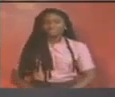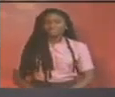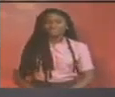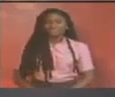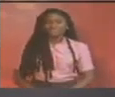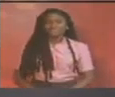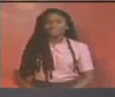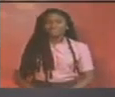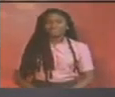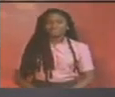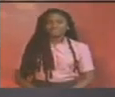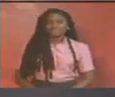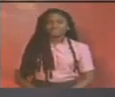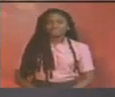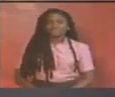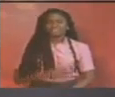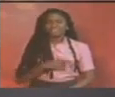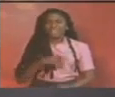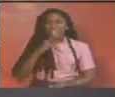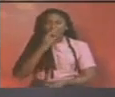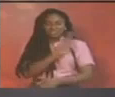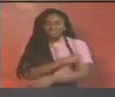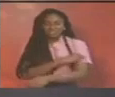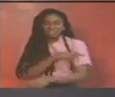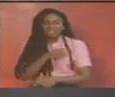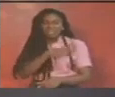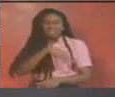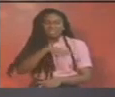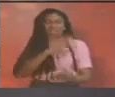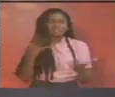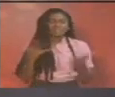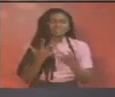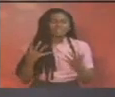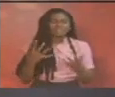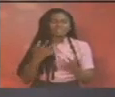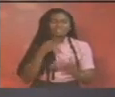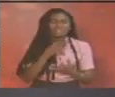medical faculty that treats